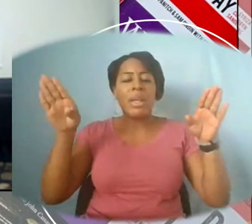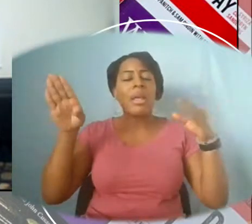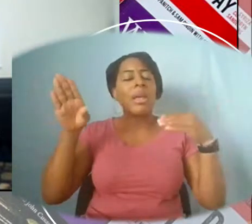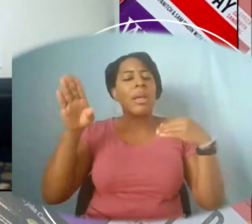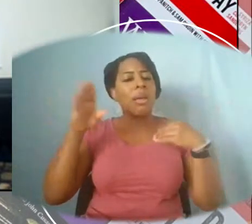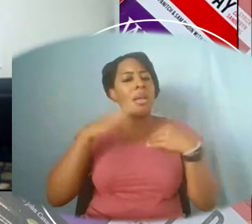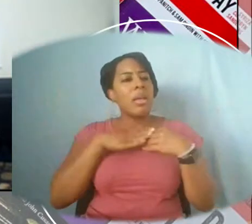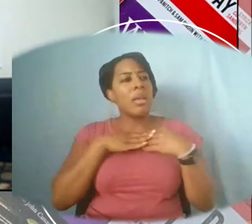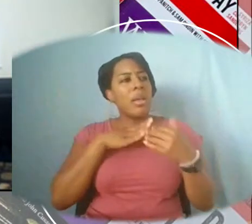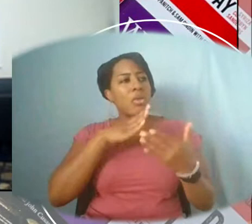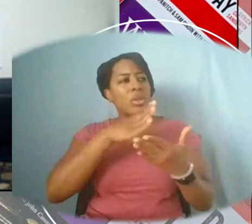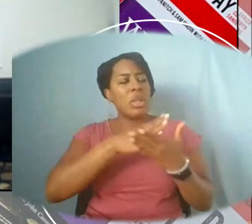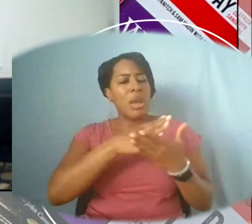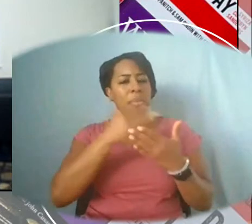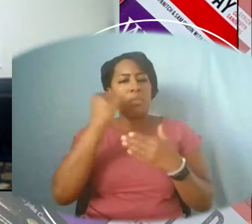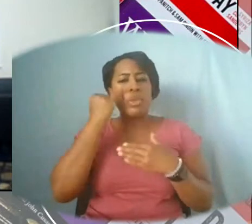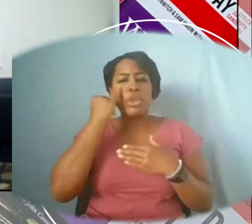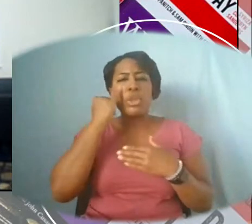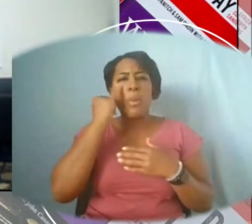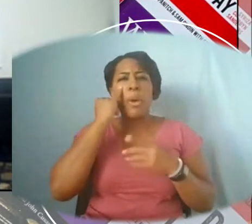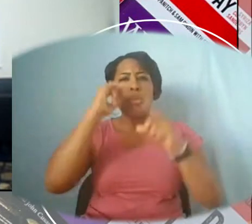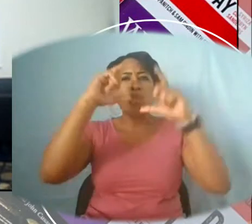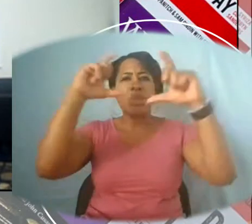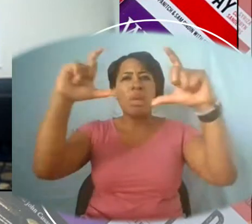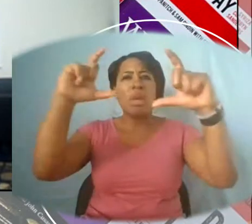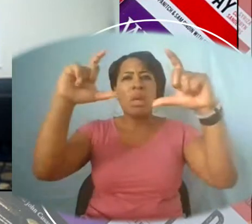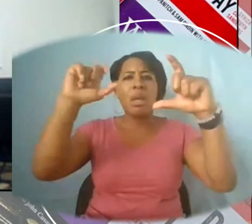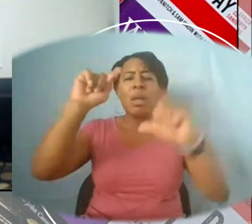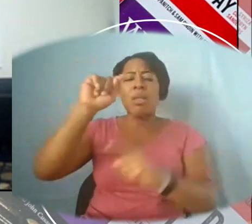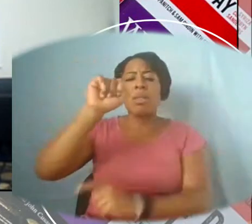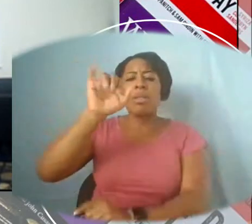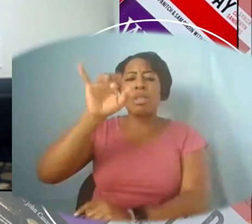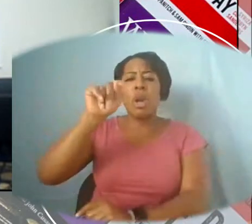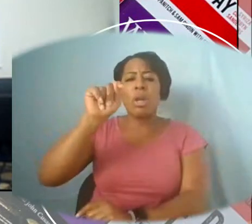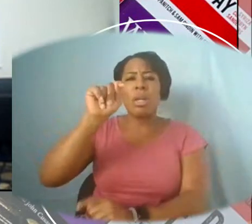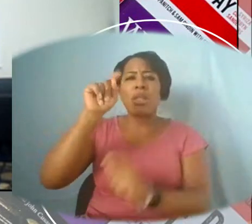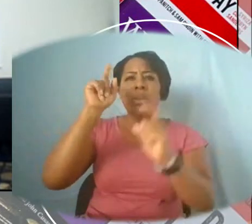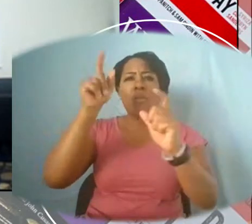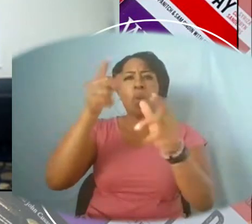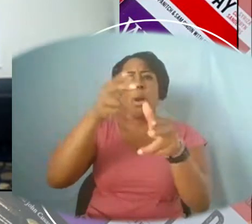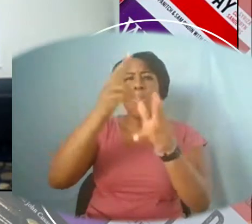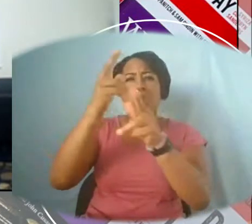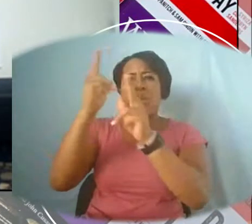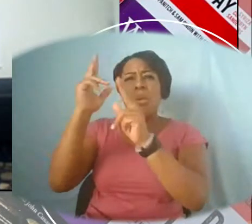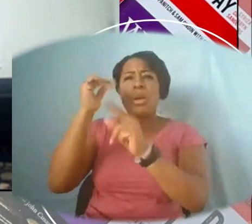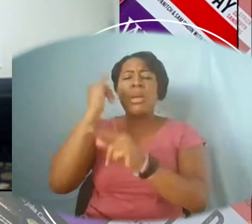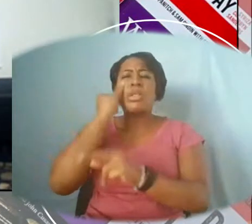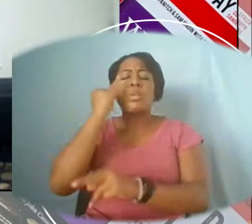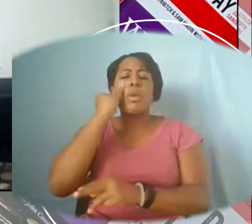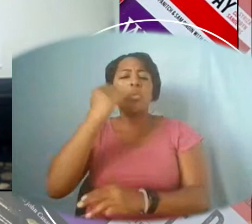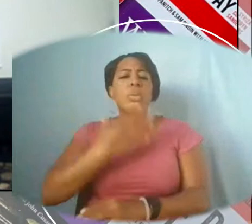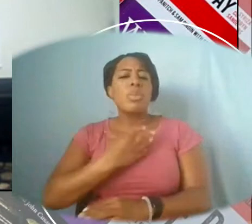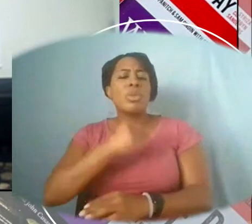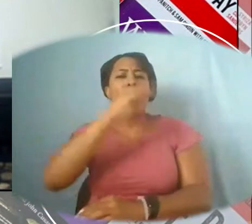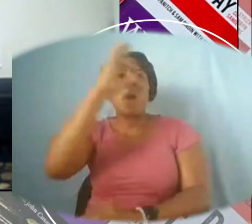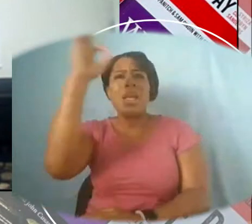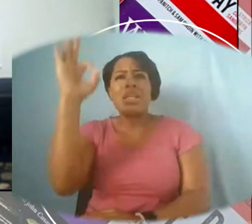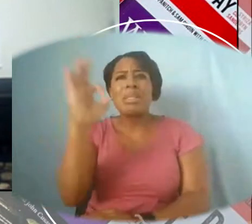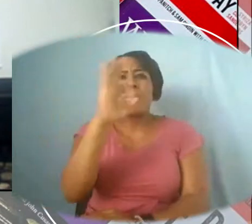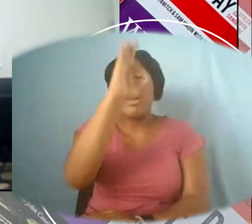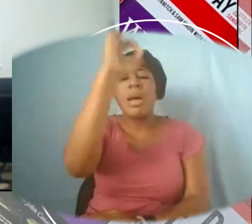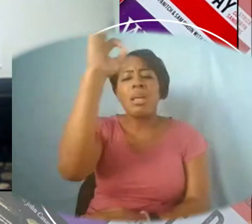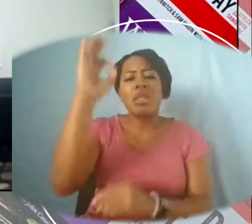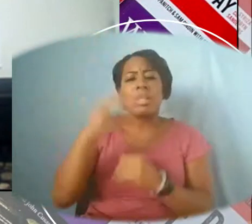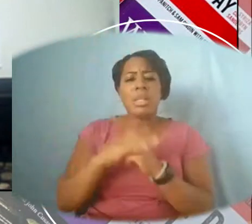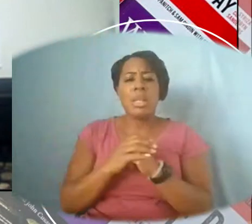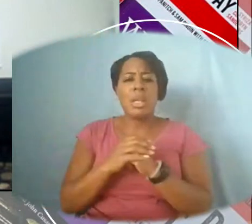if targets for practice were white spots? What if prisons weren't plantations growing black roses and